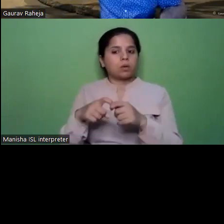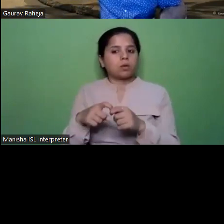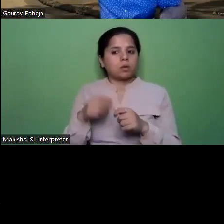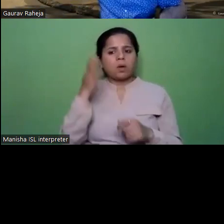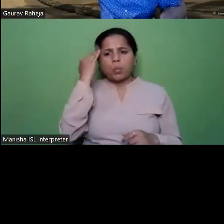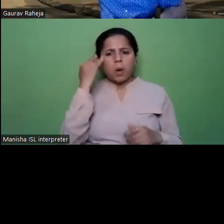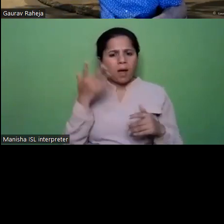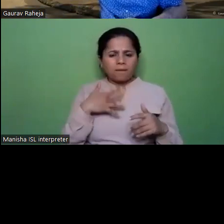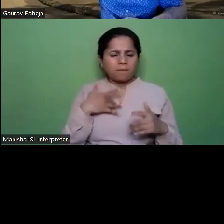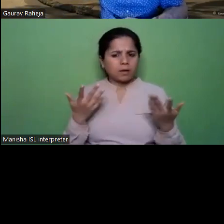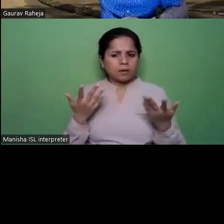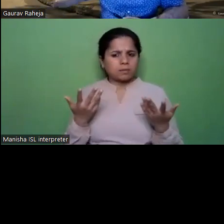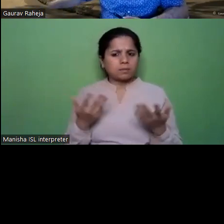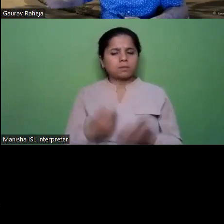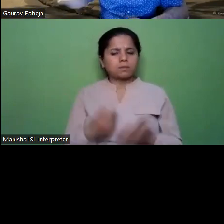so?